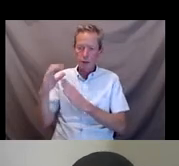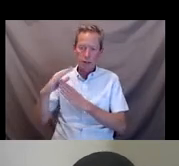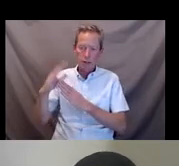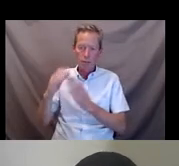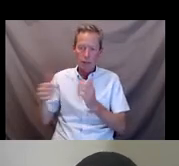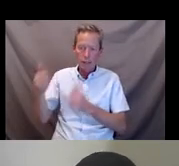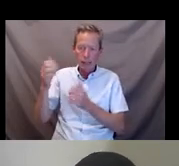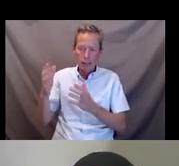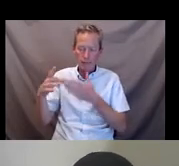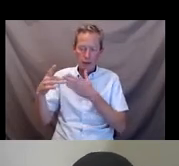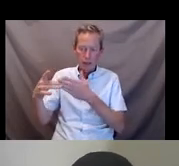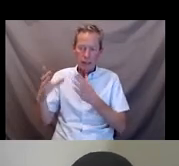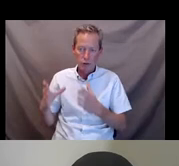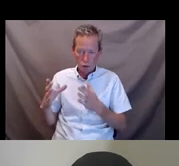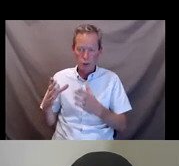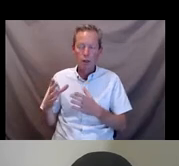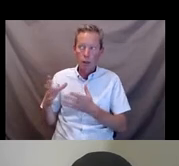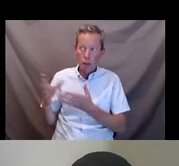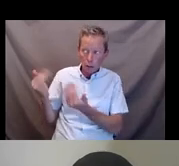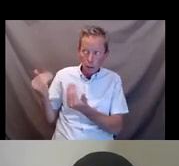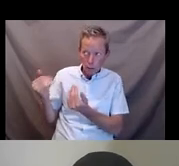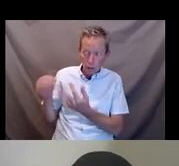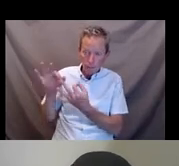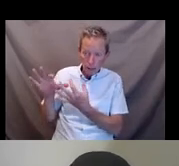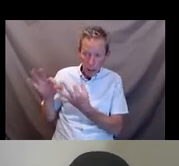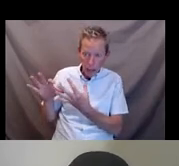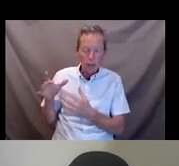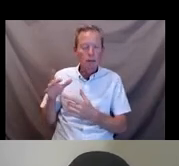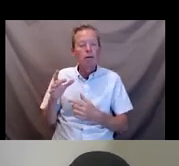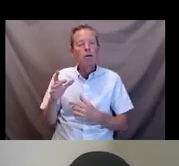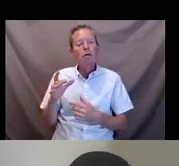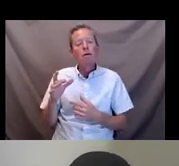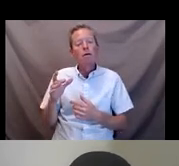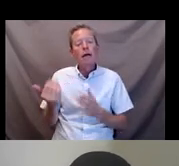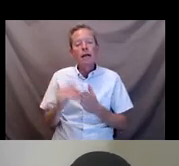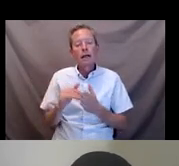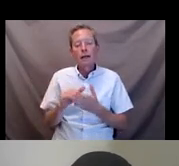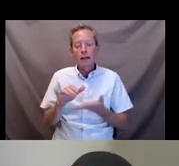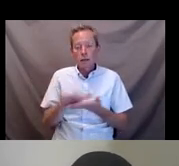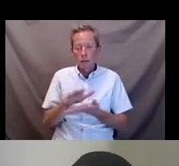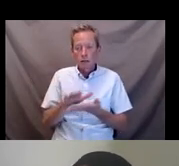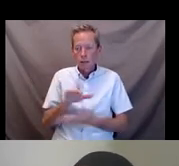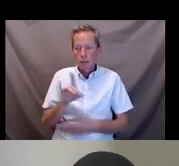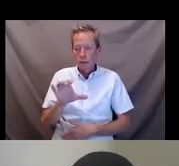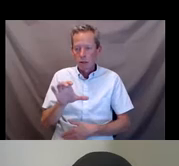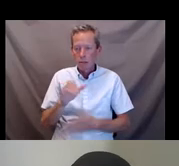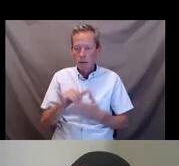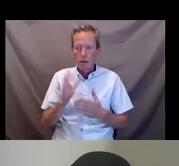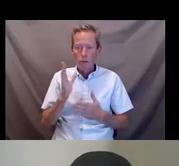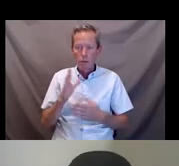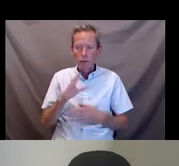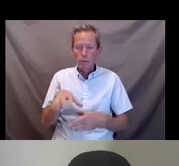and our senior leaders to get their feedback. And again, that's a document that will be part of